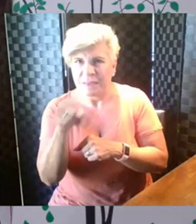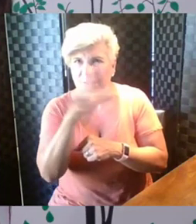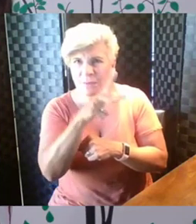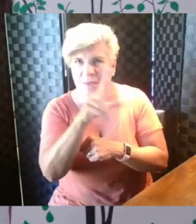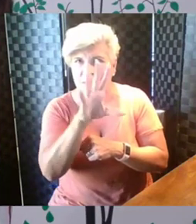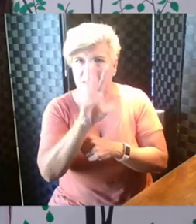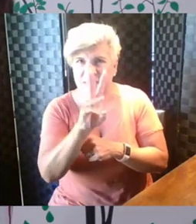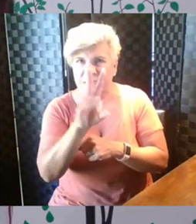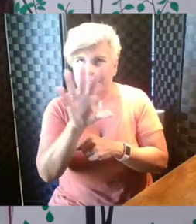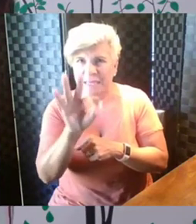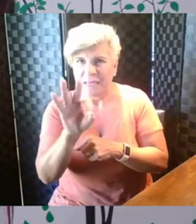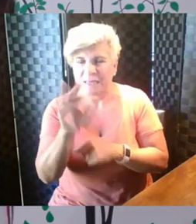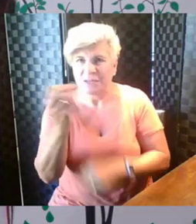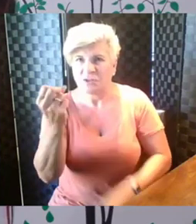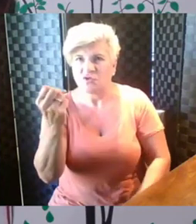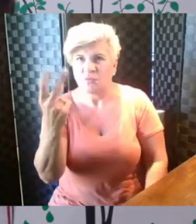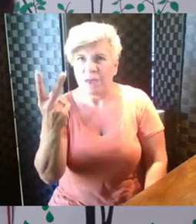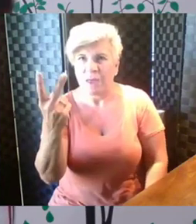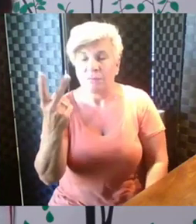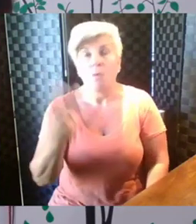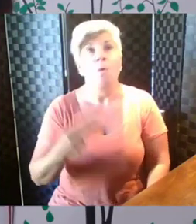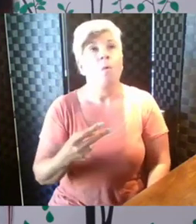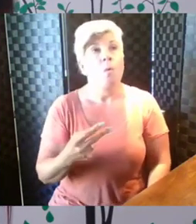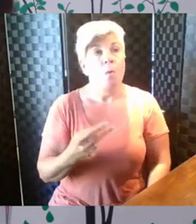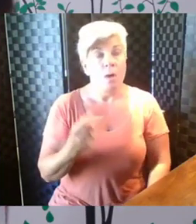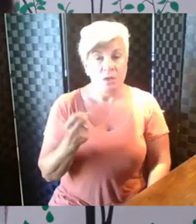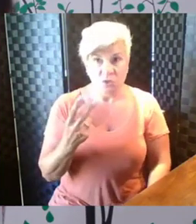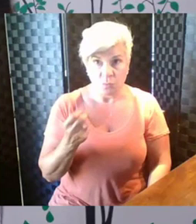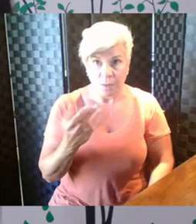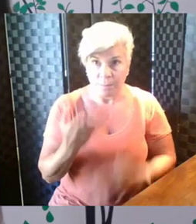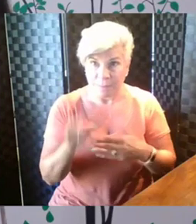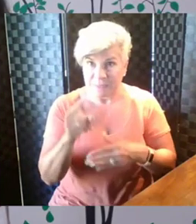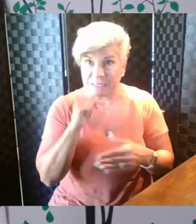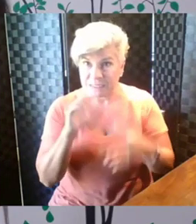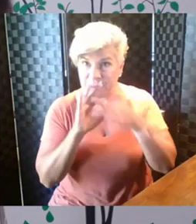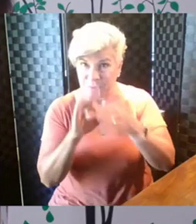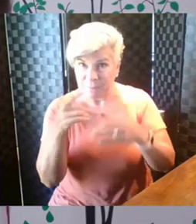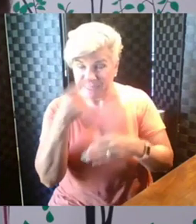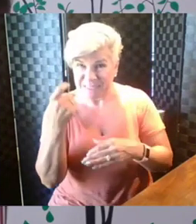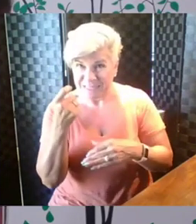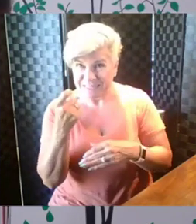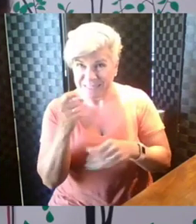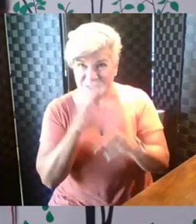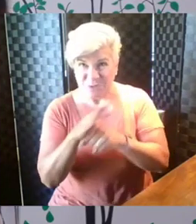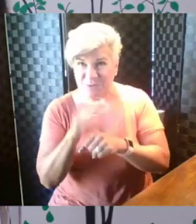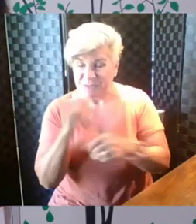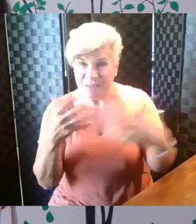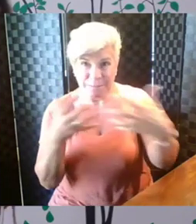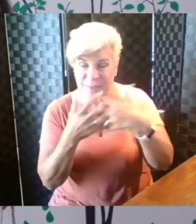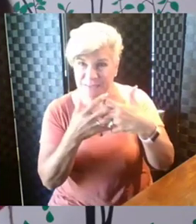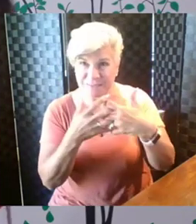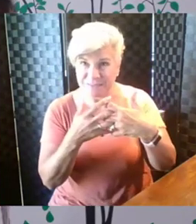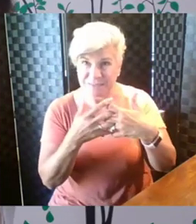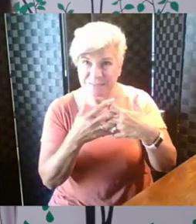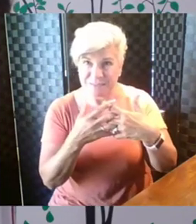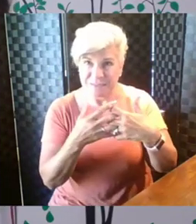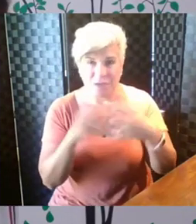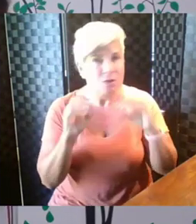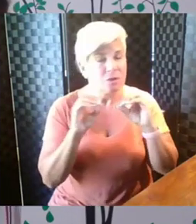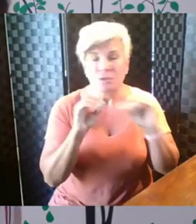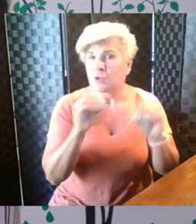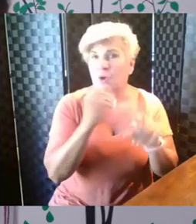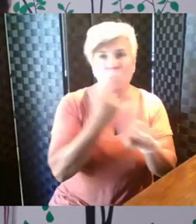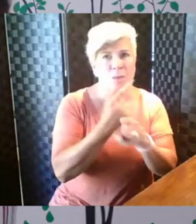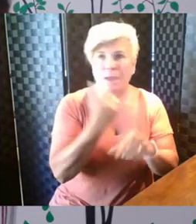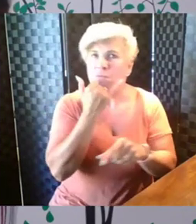3, 6, 9, 12. So maybe this one doesn't belong because the totals don't match. There's no right or